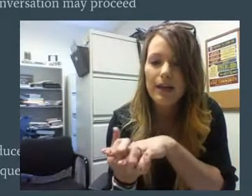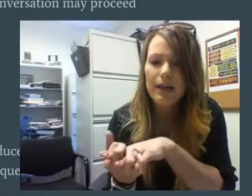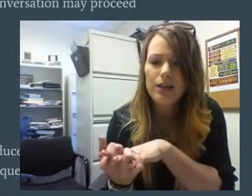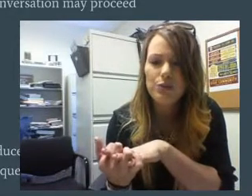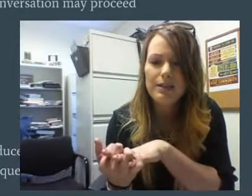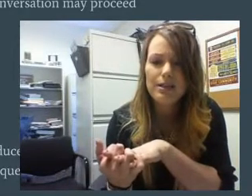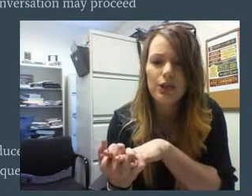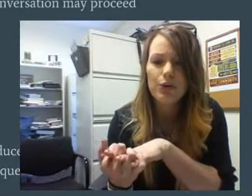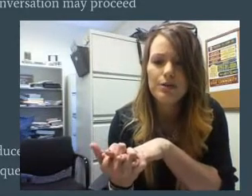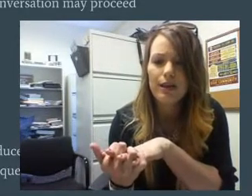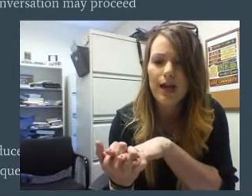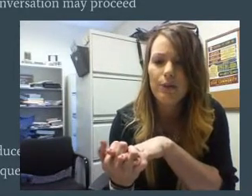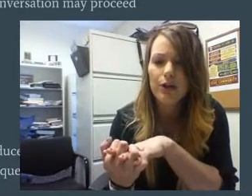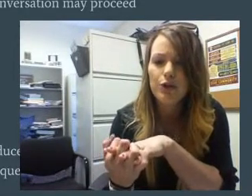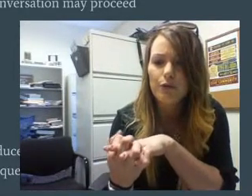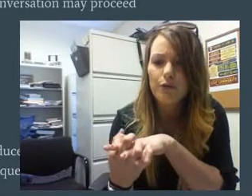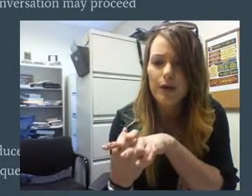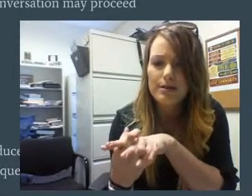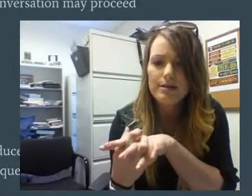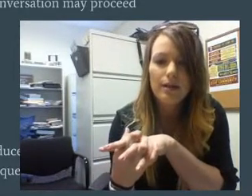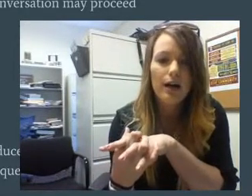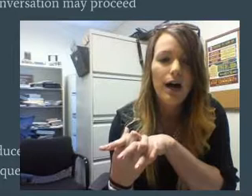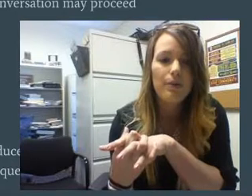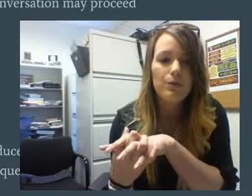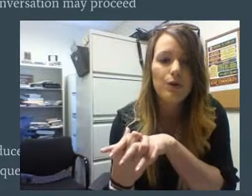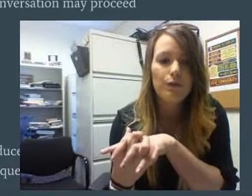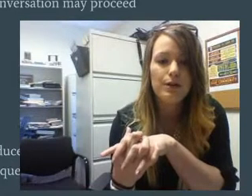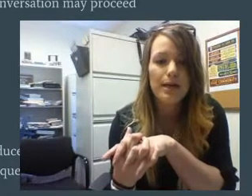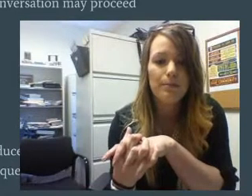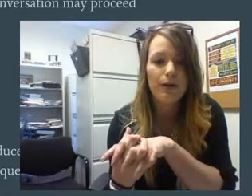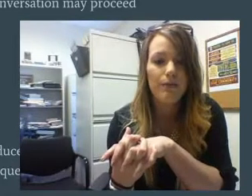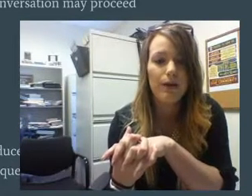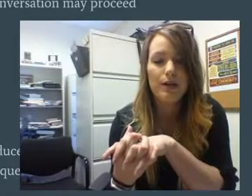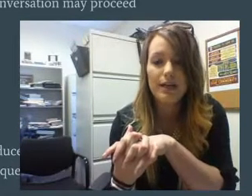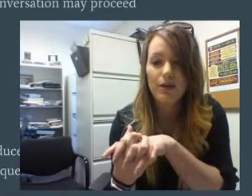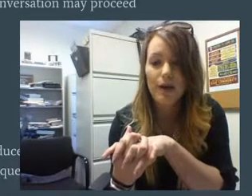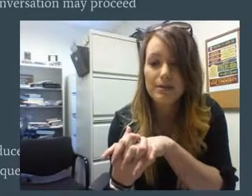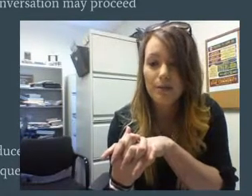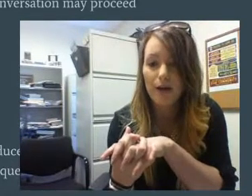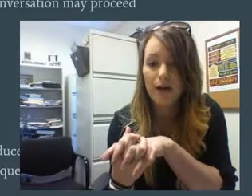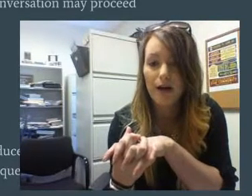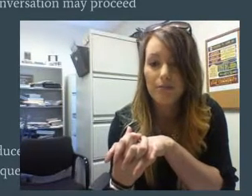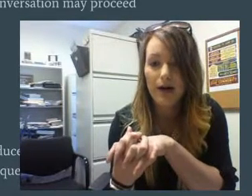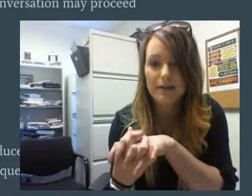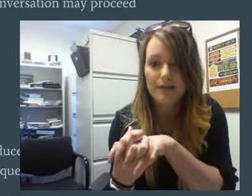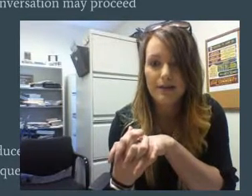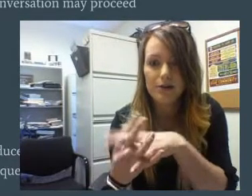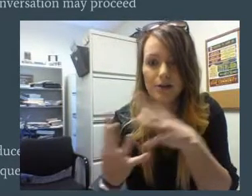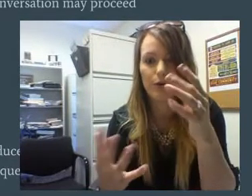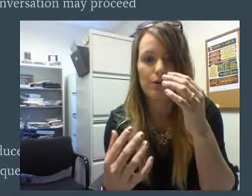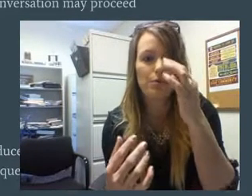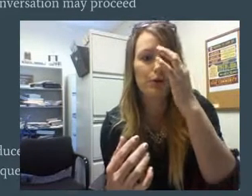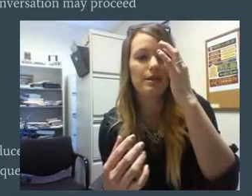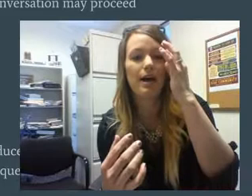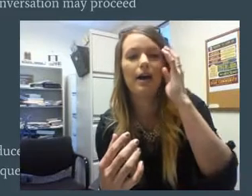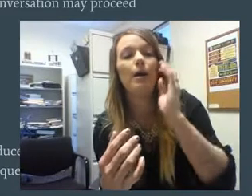In English, we tend to use a lot with our tone of voice. So, for example, if we want to interrupt someone, obviously there's